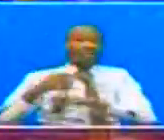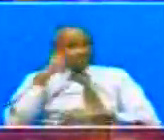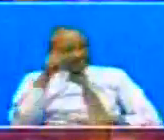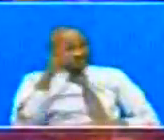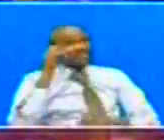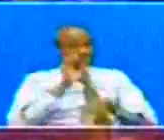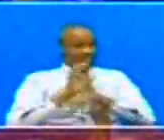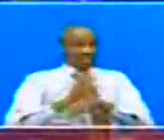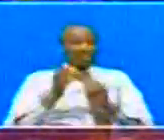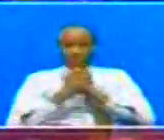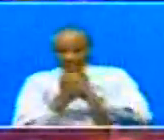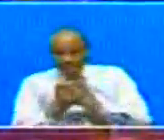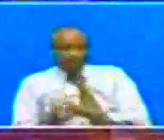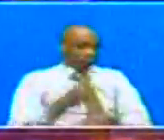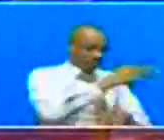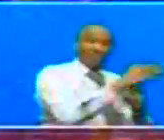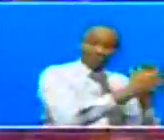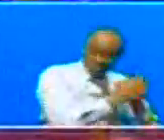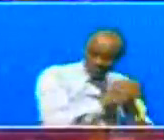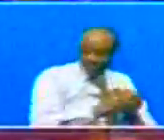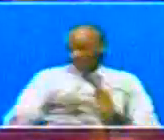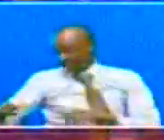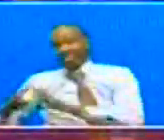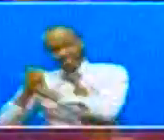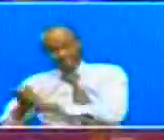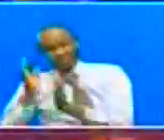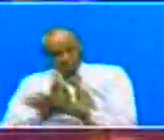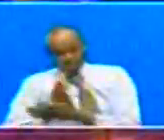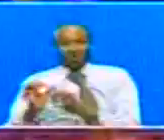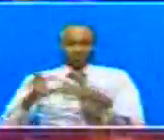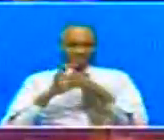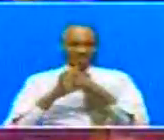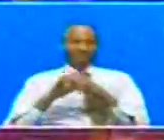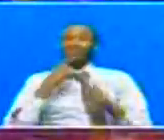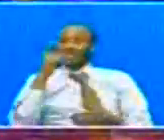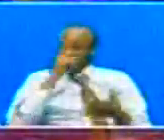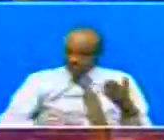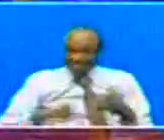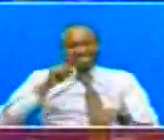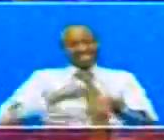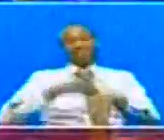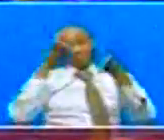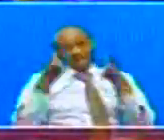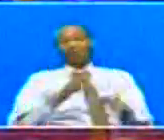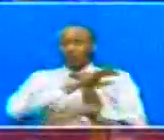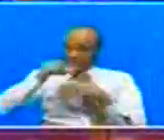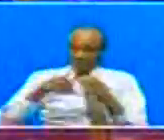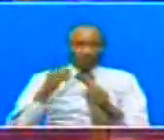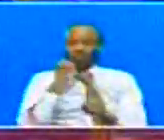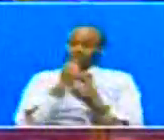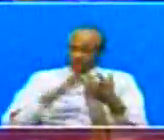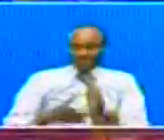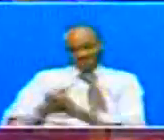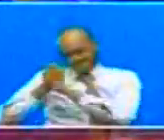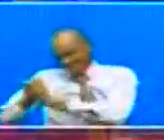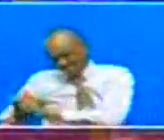Salimia mwingine. Mm-hmm. Then you turn, you greet the other person. Why? Because we are in unity. And I want to say this, time has come for all of us to shake